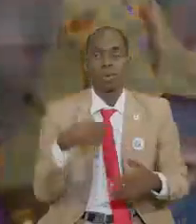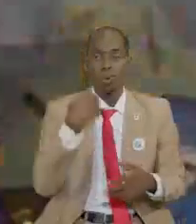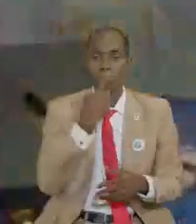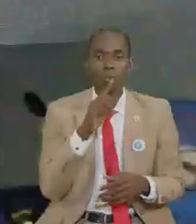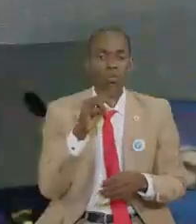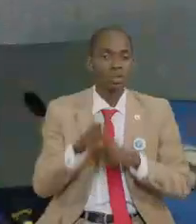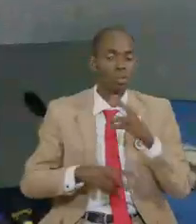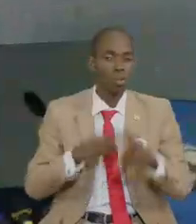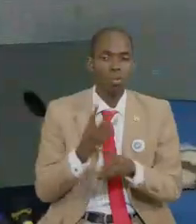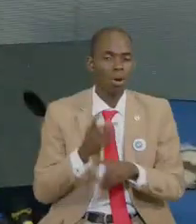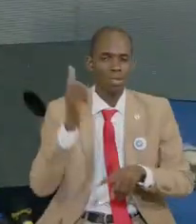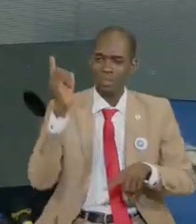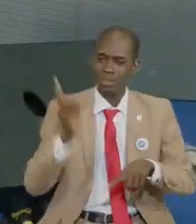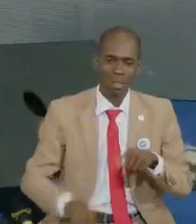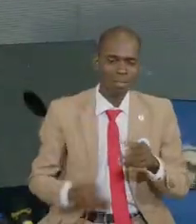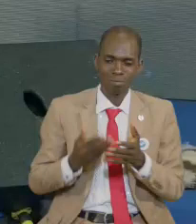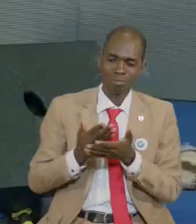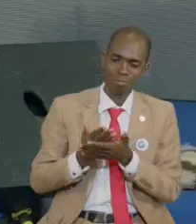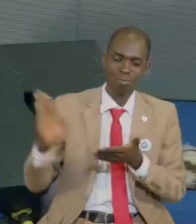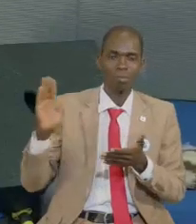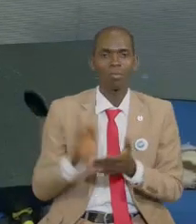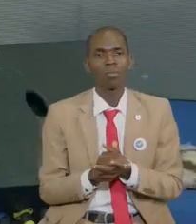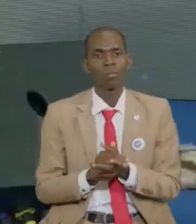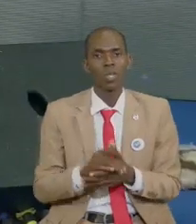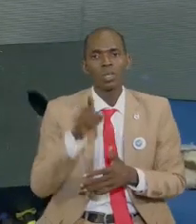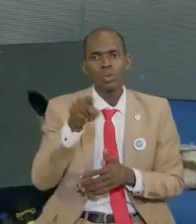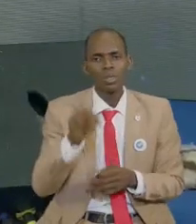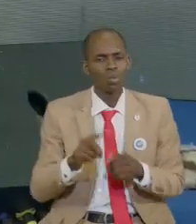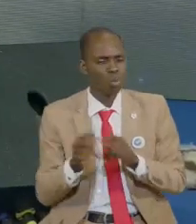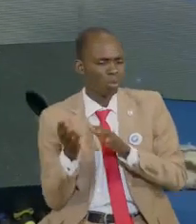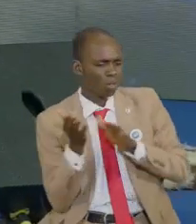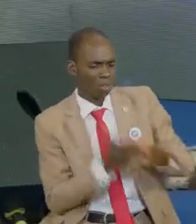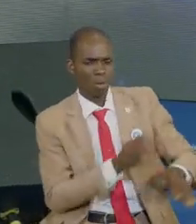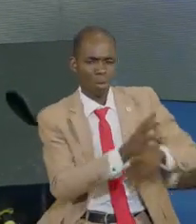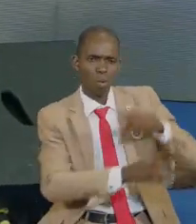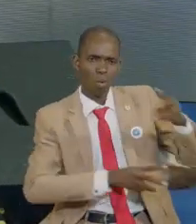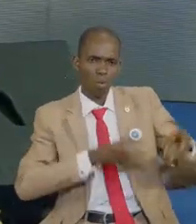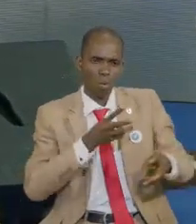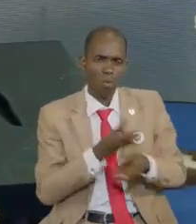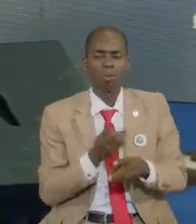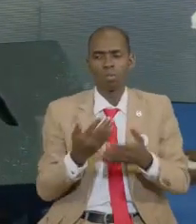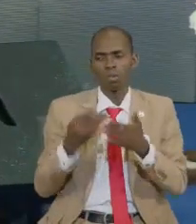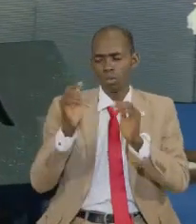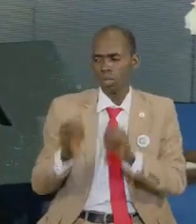cannot receive. We have to come out of the world to have the Spirit of God.